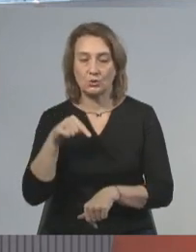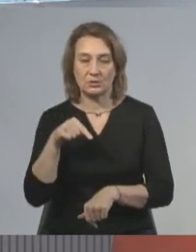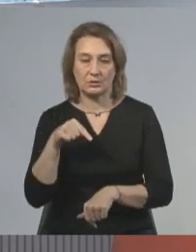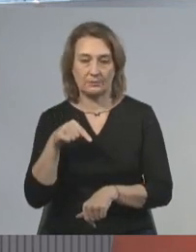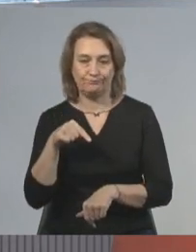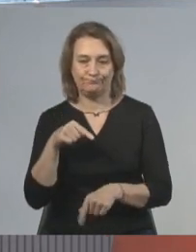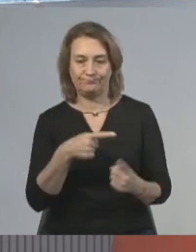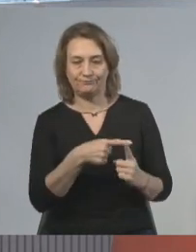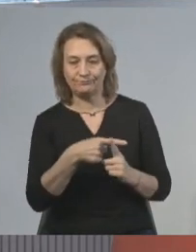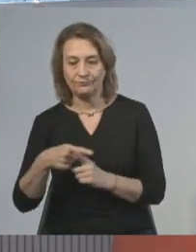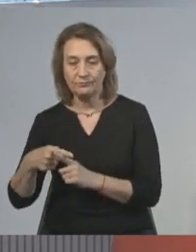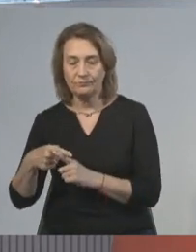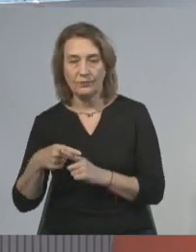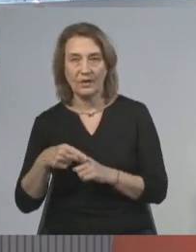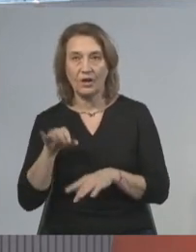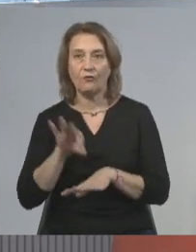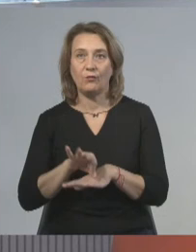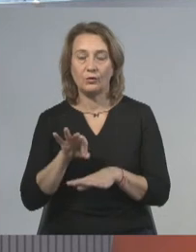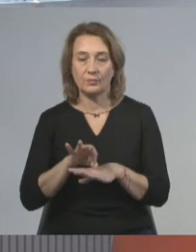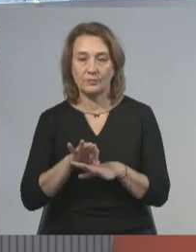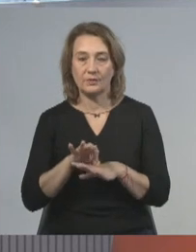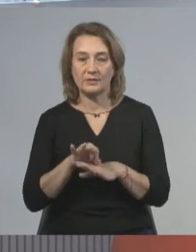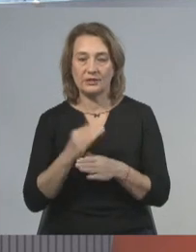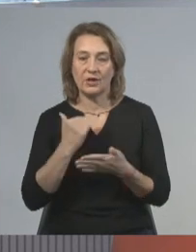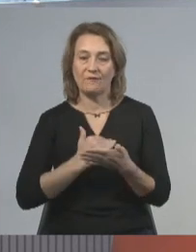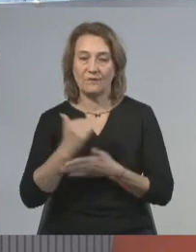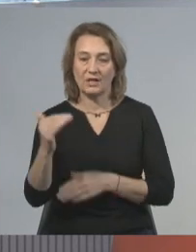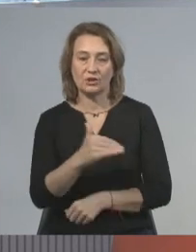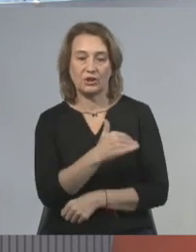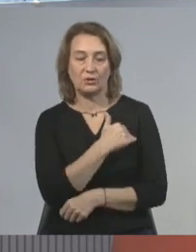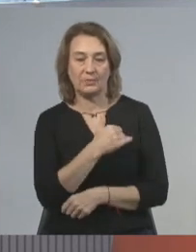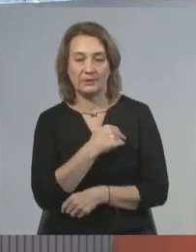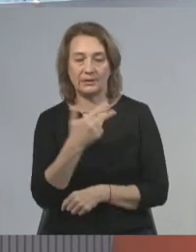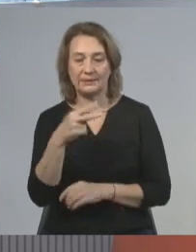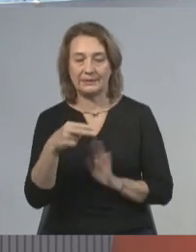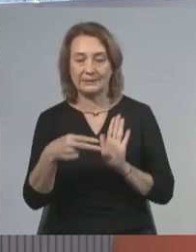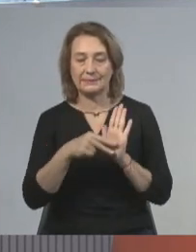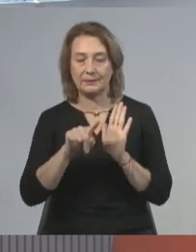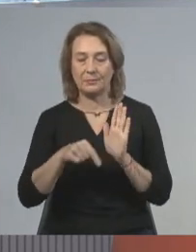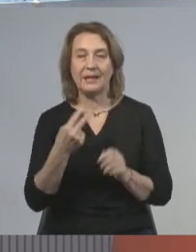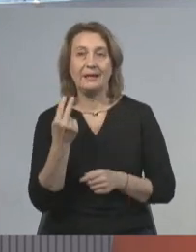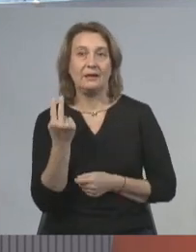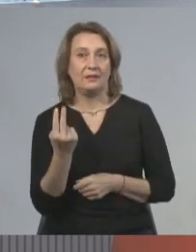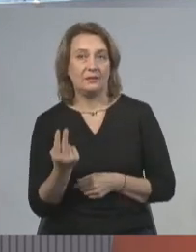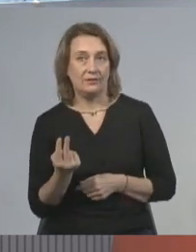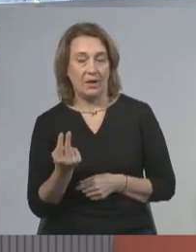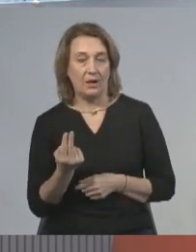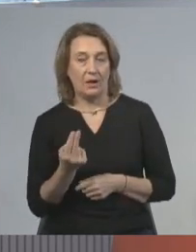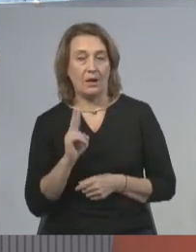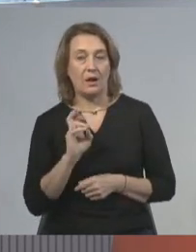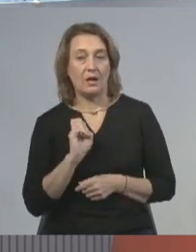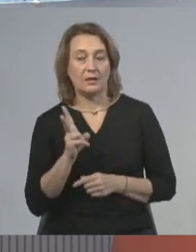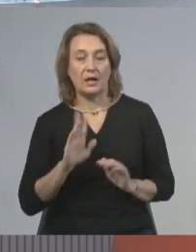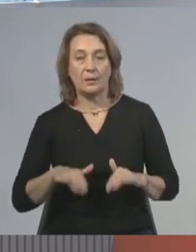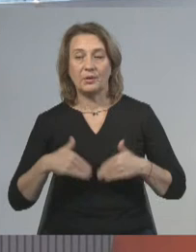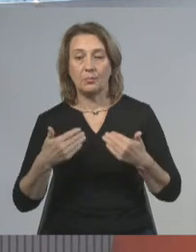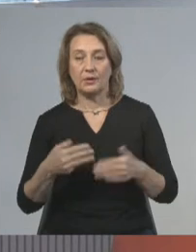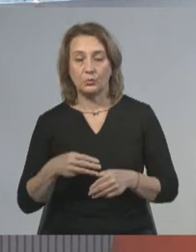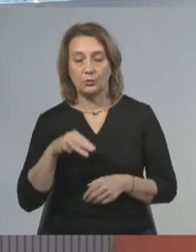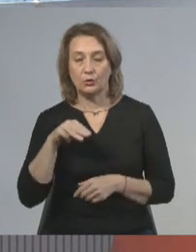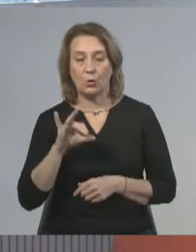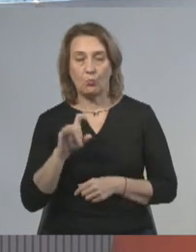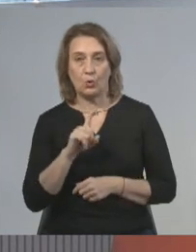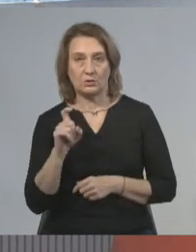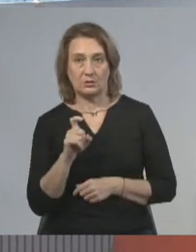and even if there are signs you know of some respiratory disease of the